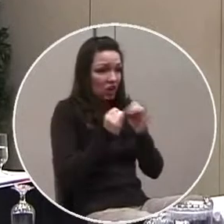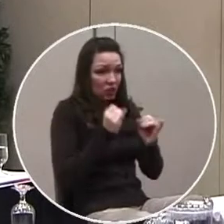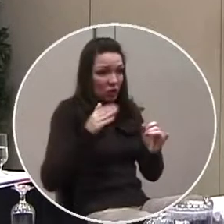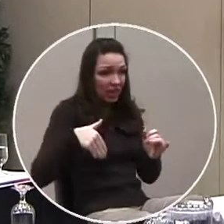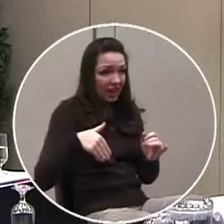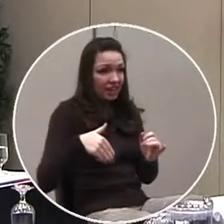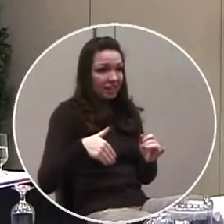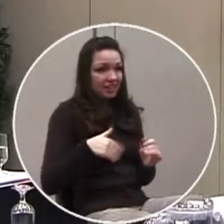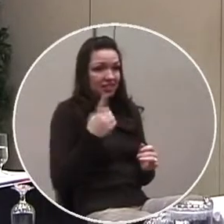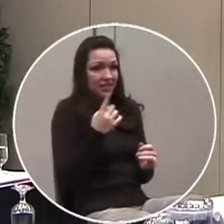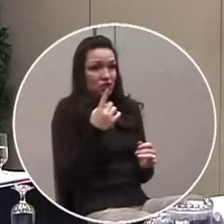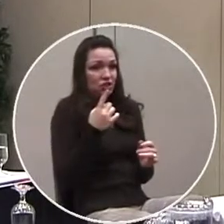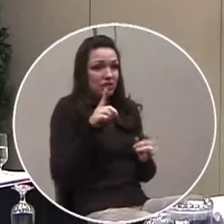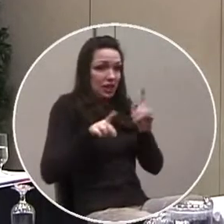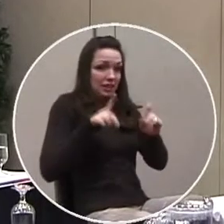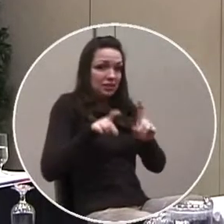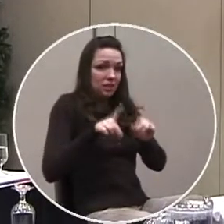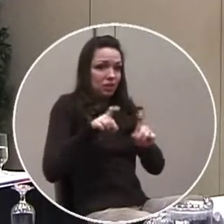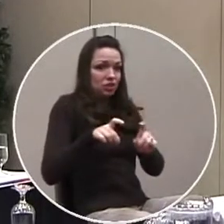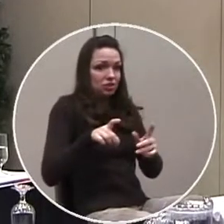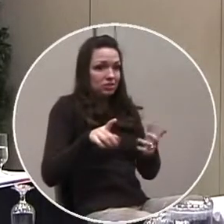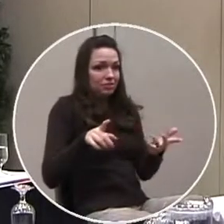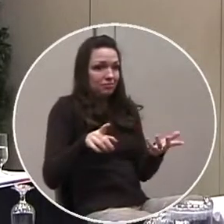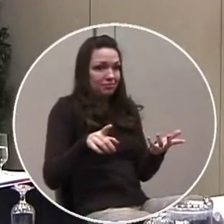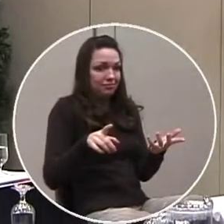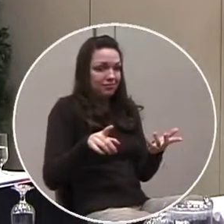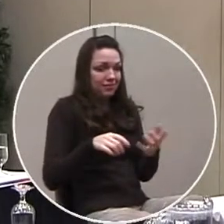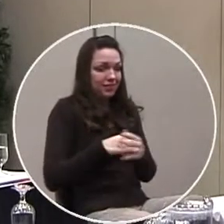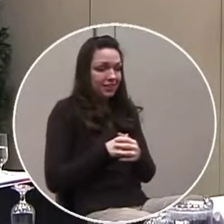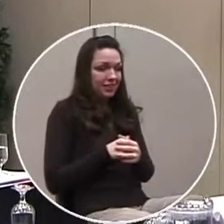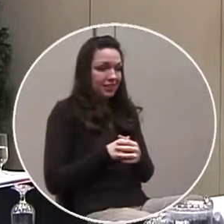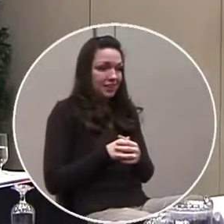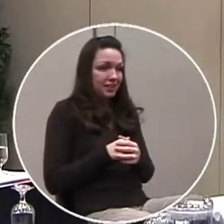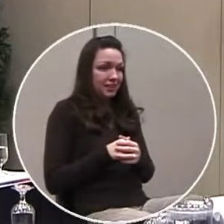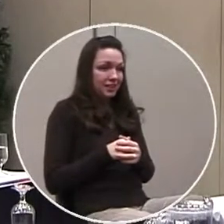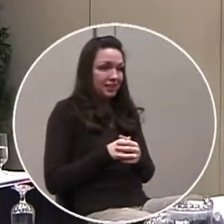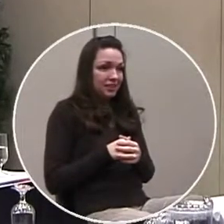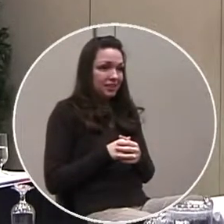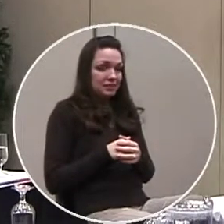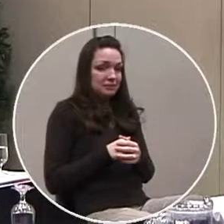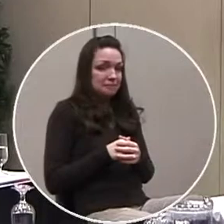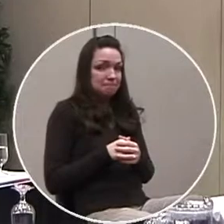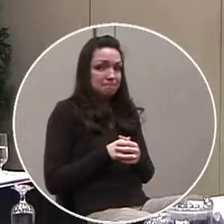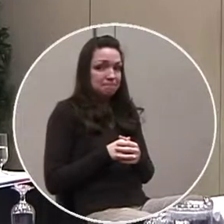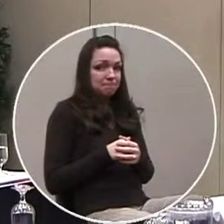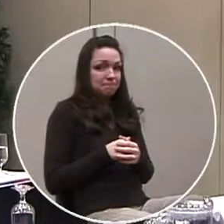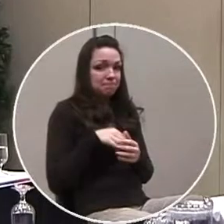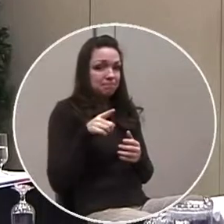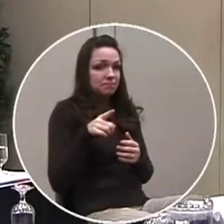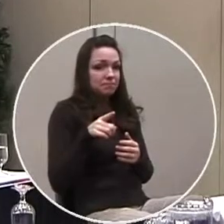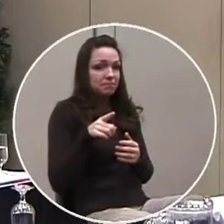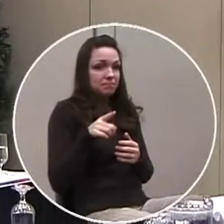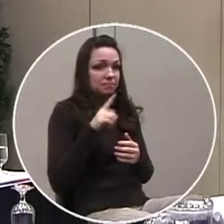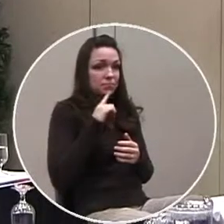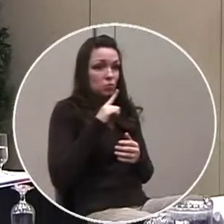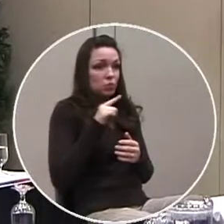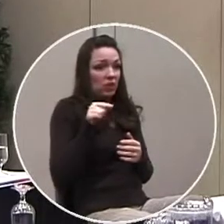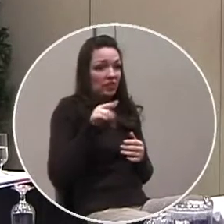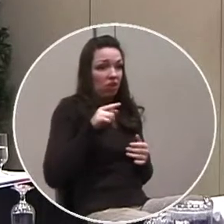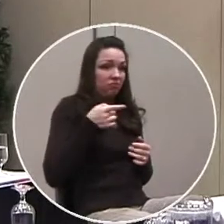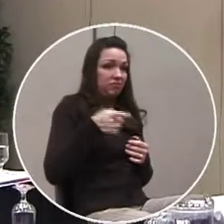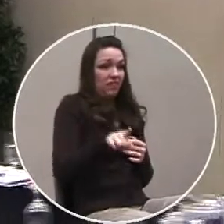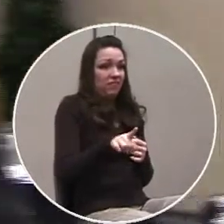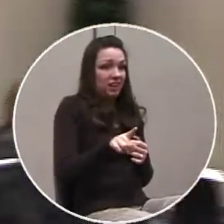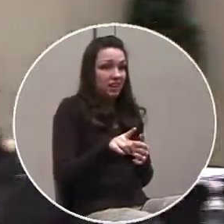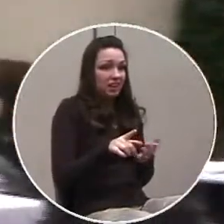Asking the questions, it's like, oh my gosh, you are questioning Right. what they're doing. And they take it to heart. I mean,